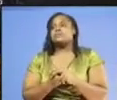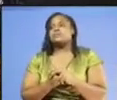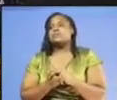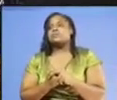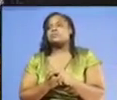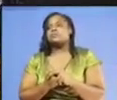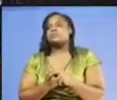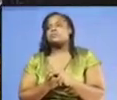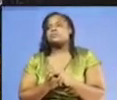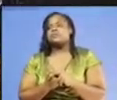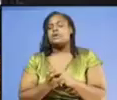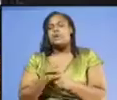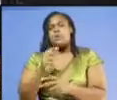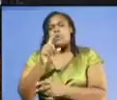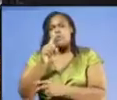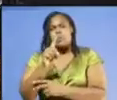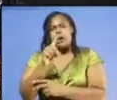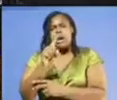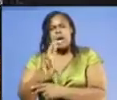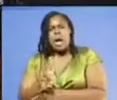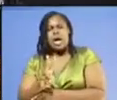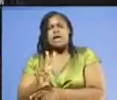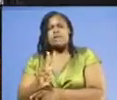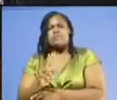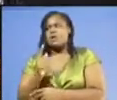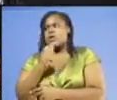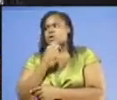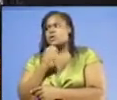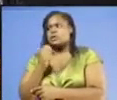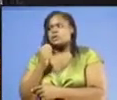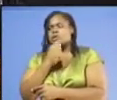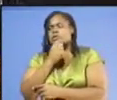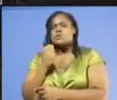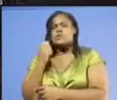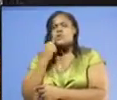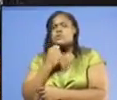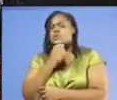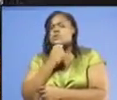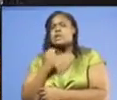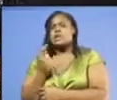A pound and a half at birth.